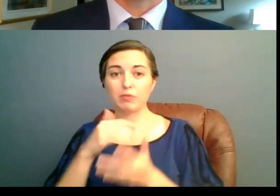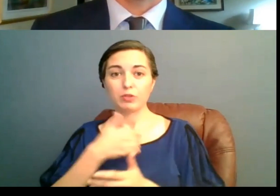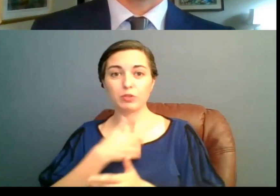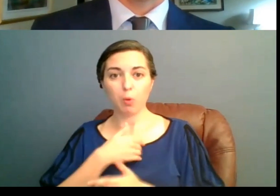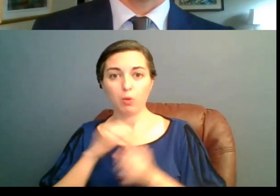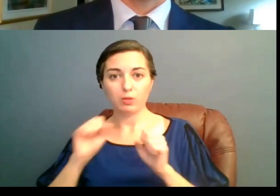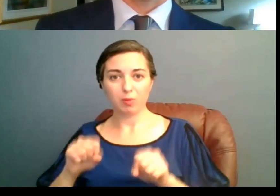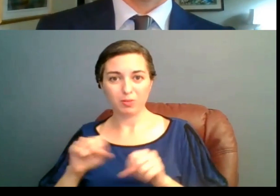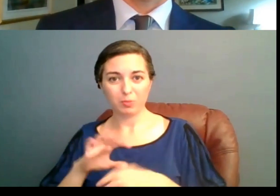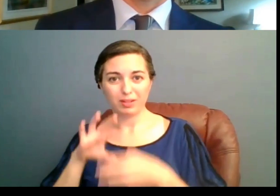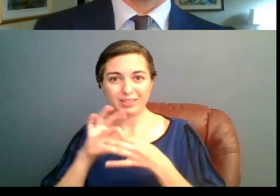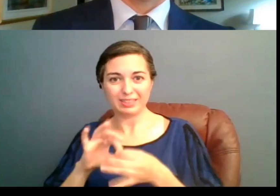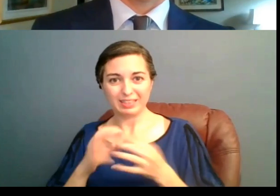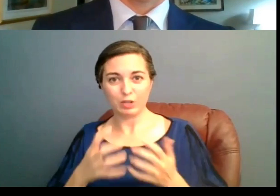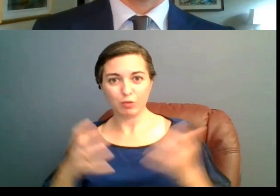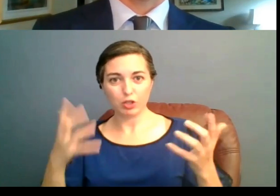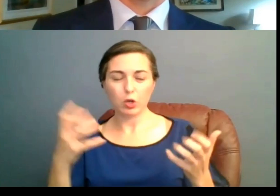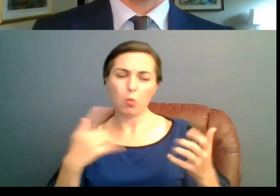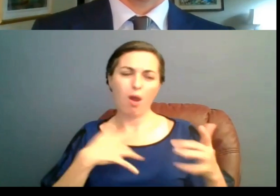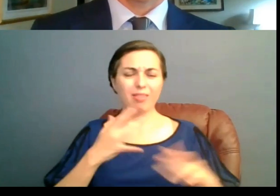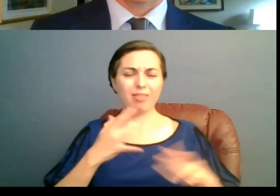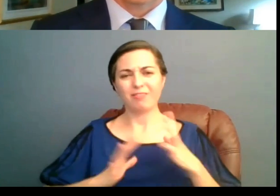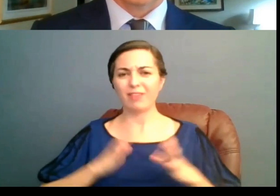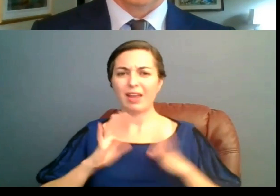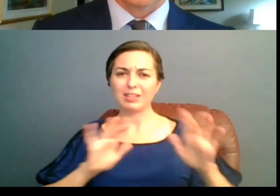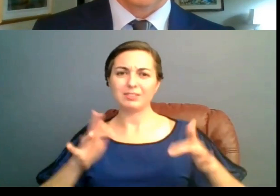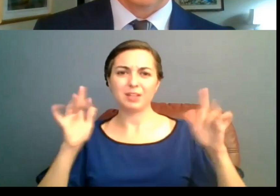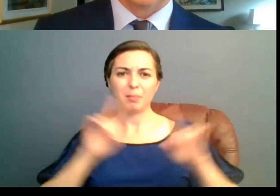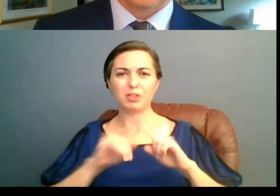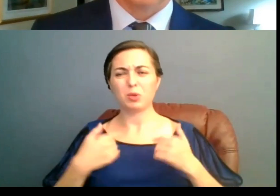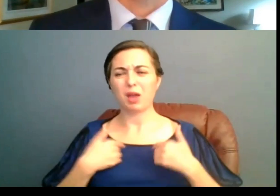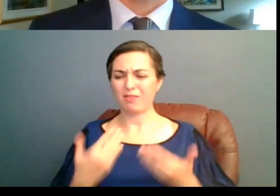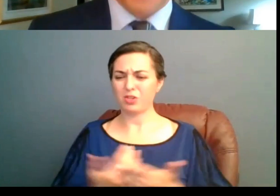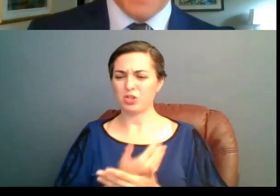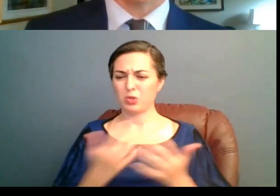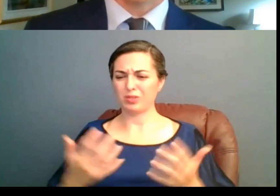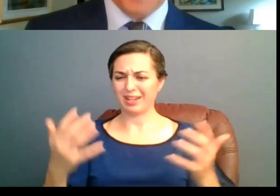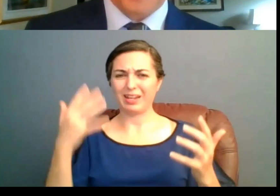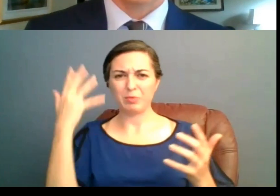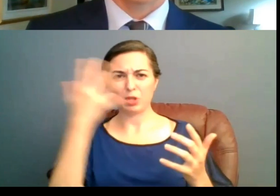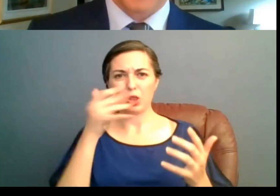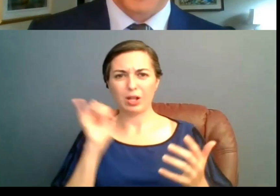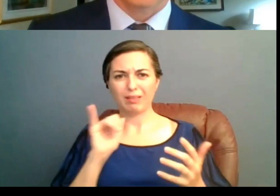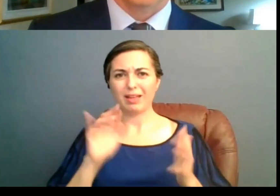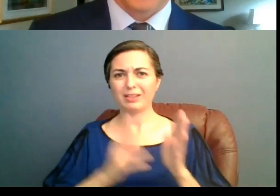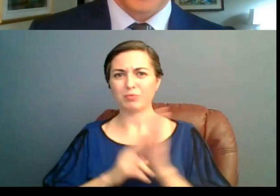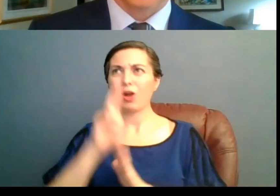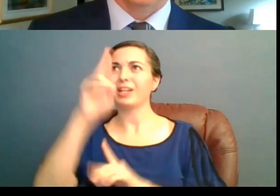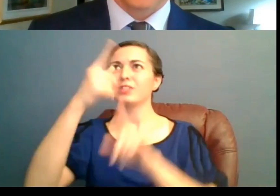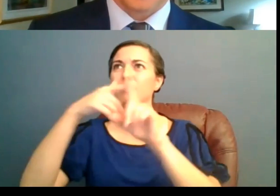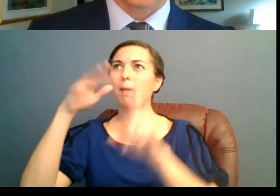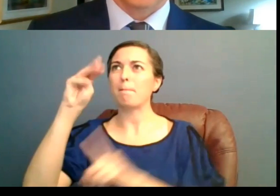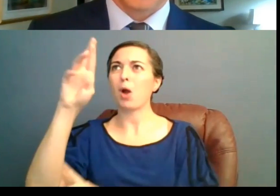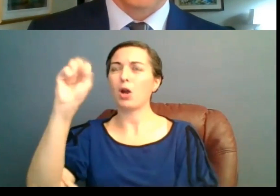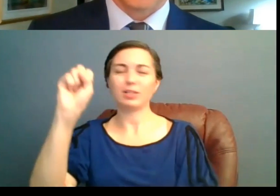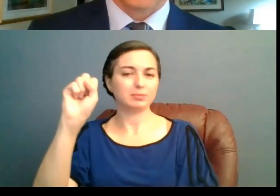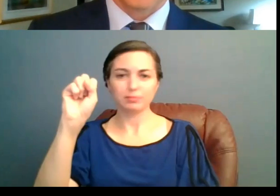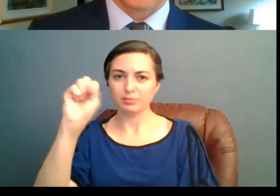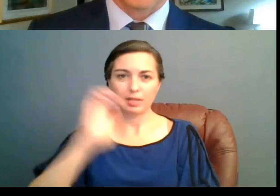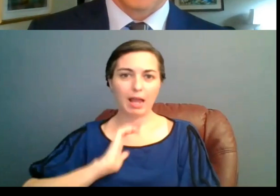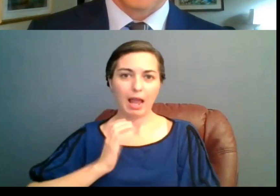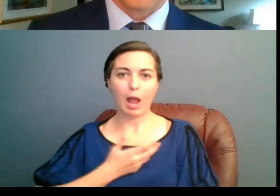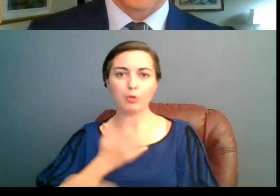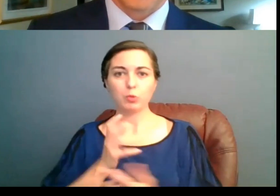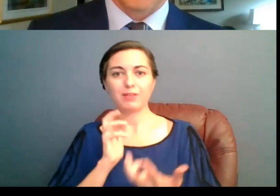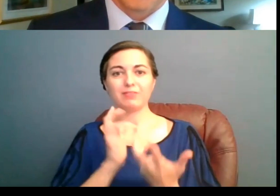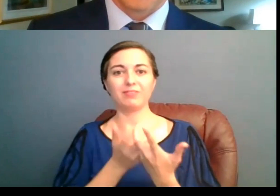all the bells and whistles that you want, but you have a lot of these new stadiums that look like spaceships from Mars. Yeah. Ours is to fit seamlessly in Belmont